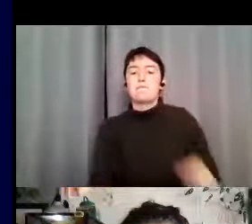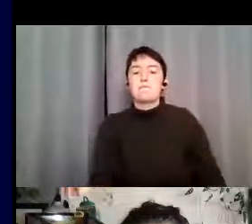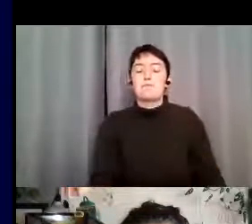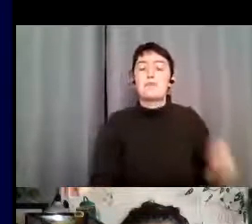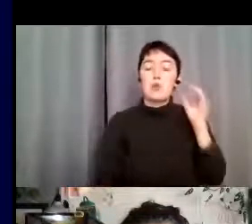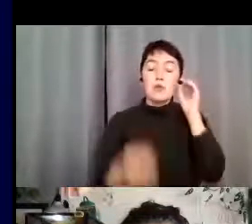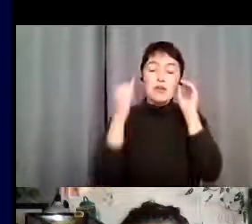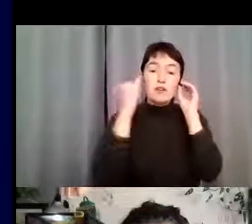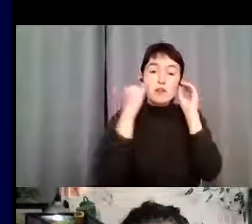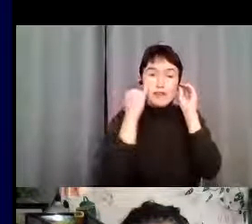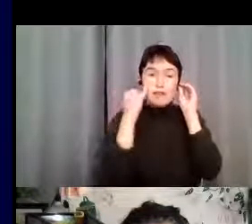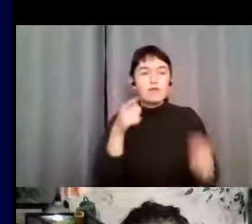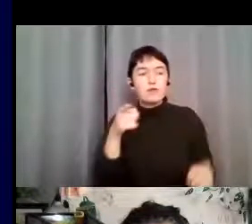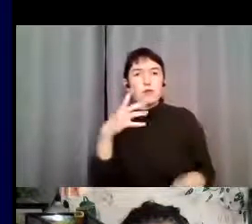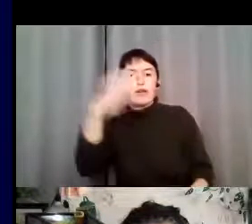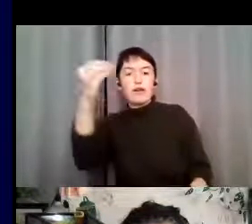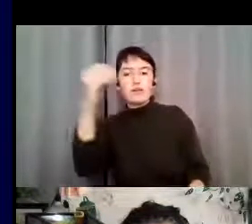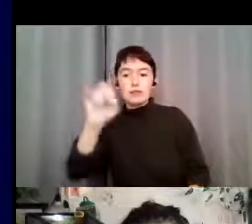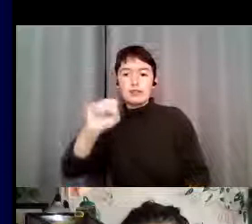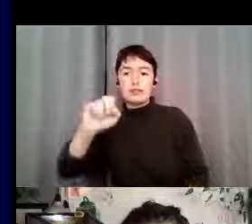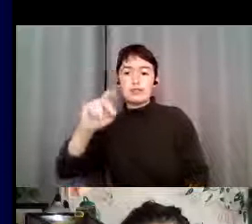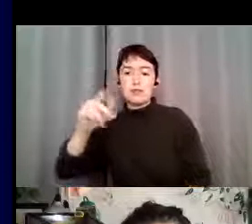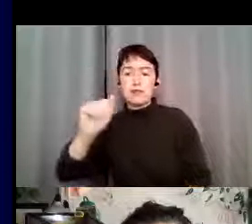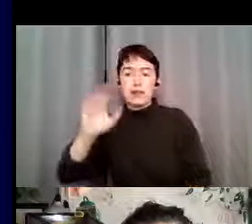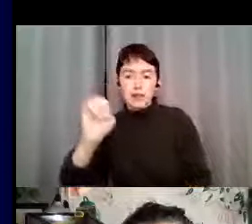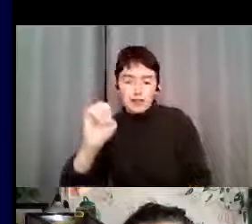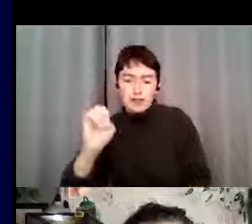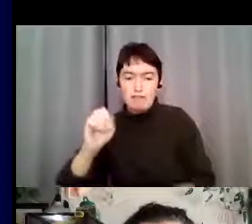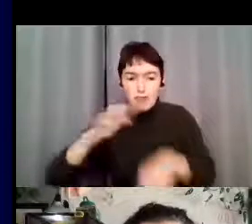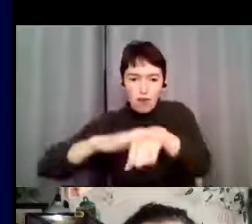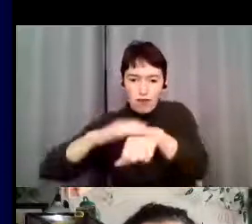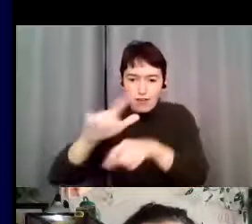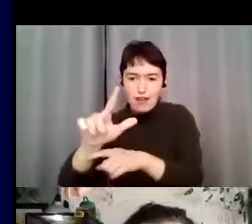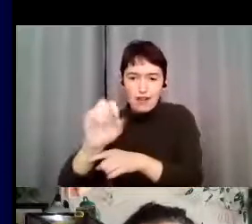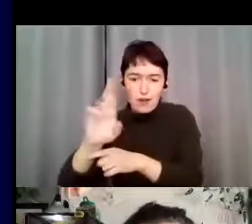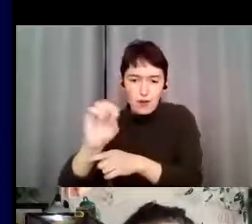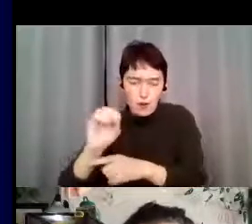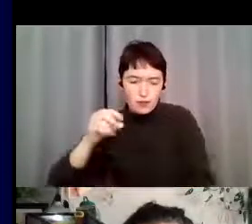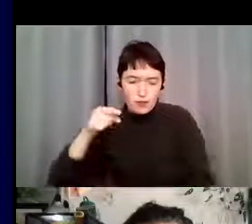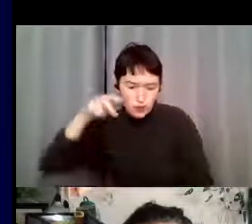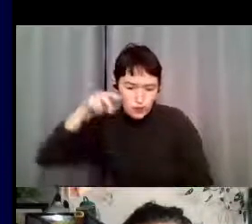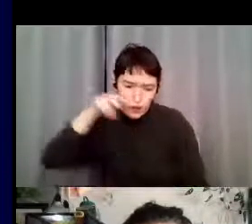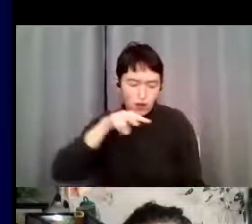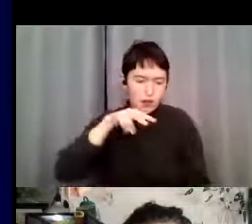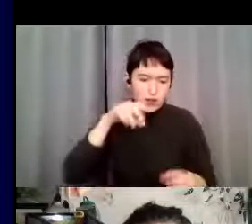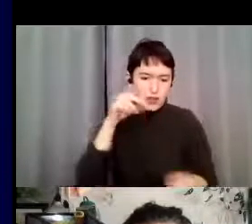were sitting up in space on LRO and looking down at the moon through the Lunar